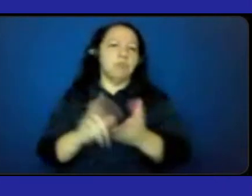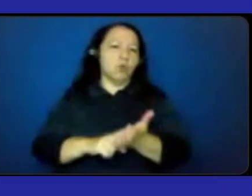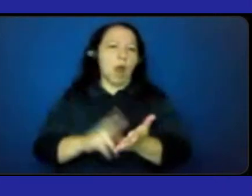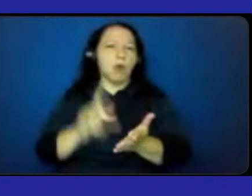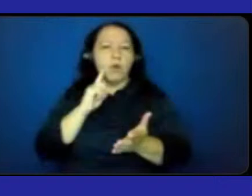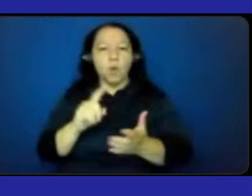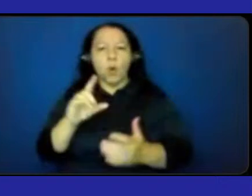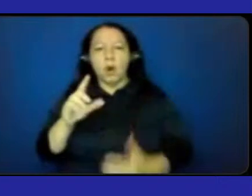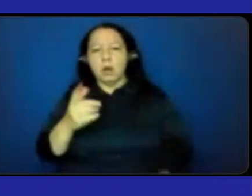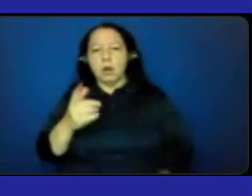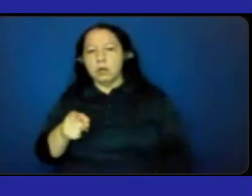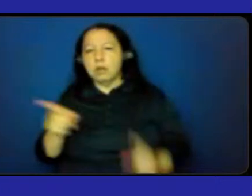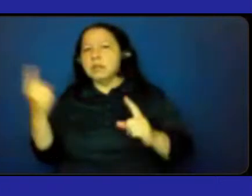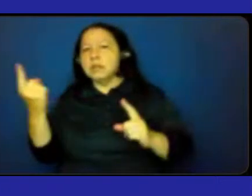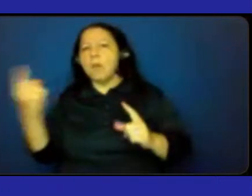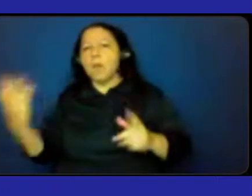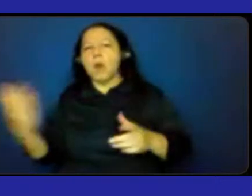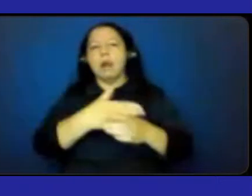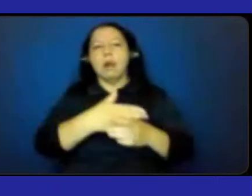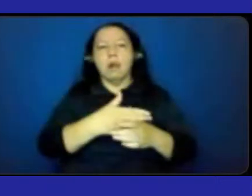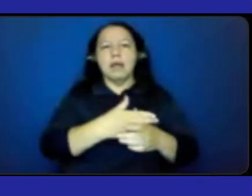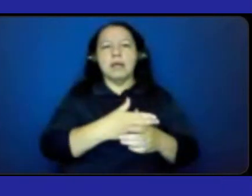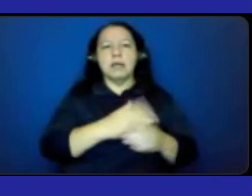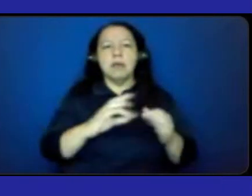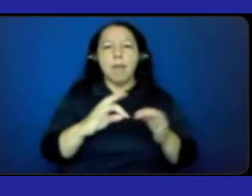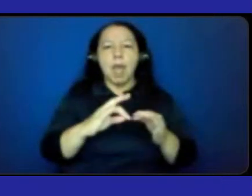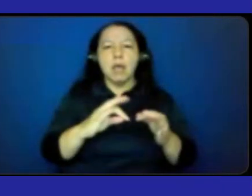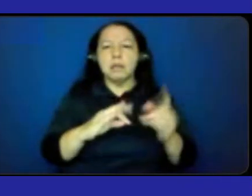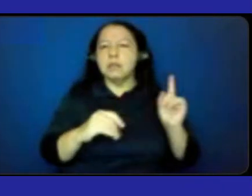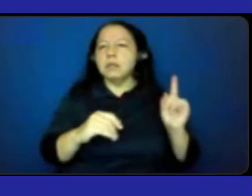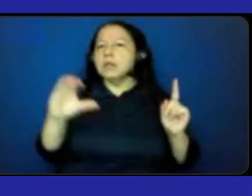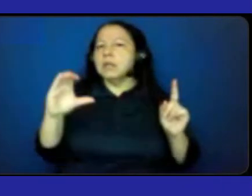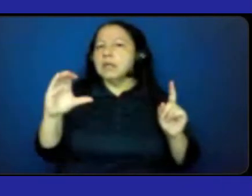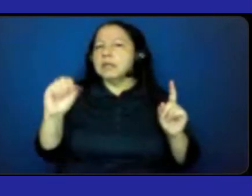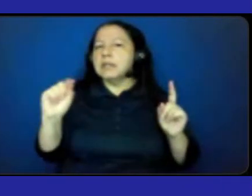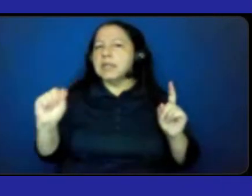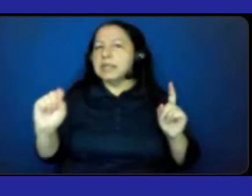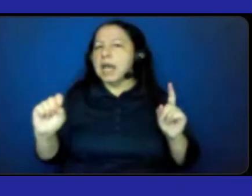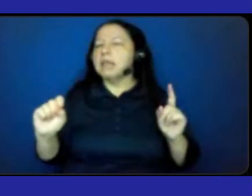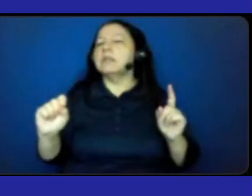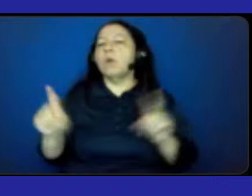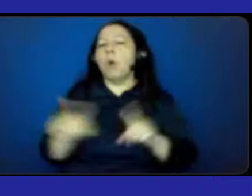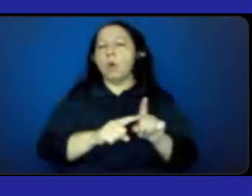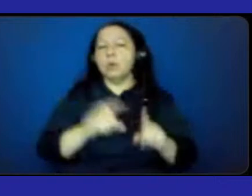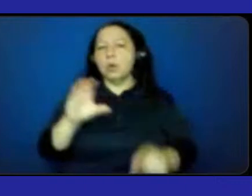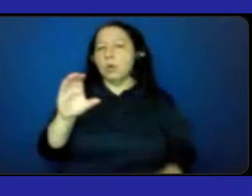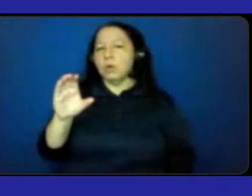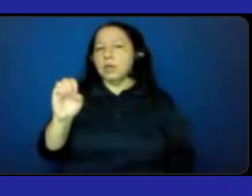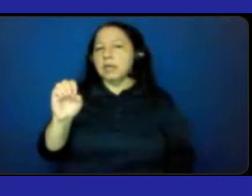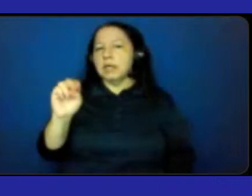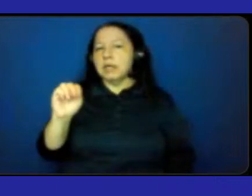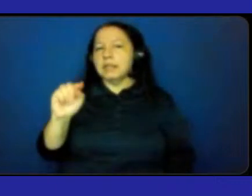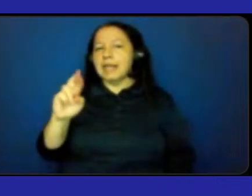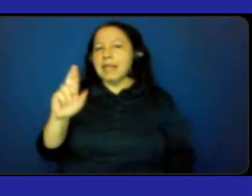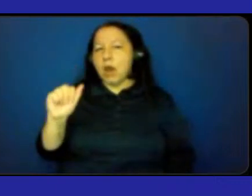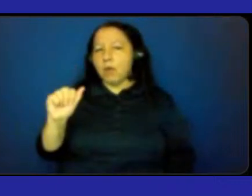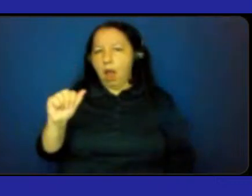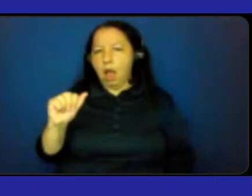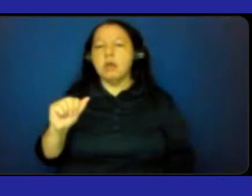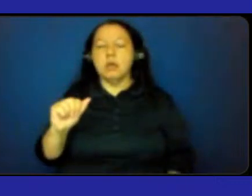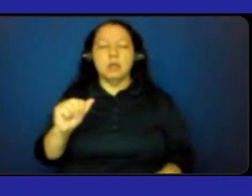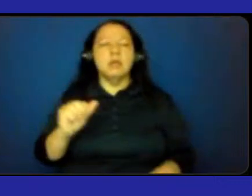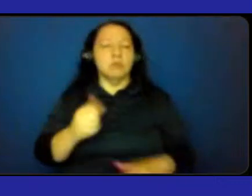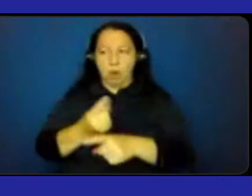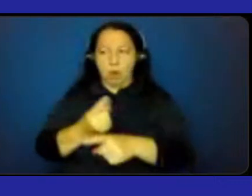is not one of the vendors, it's Centera. CTS also Centera, that's right. So we'll make these